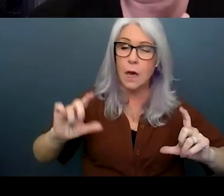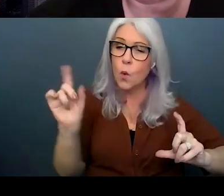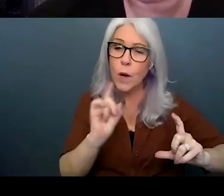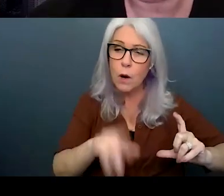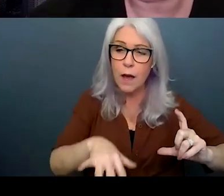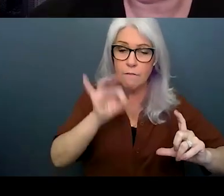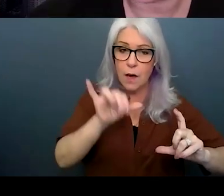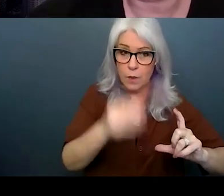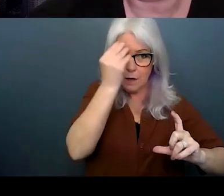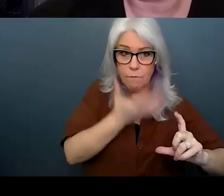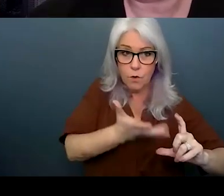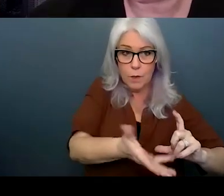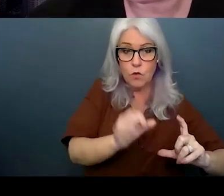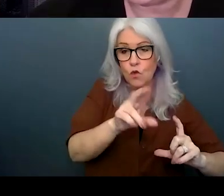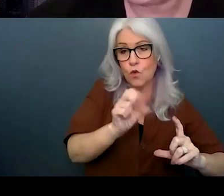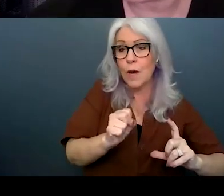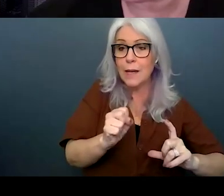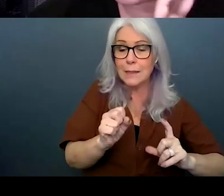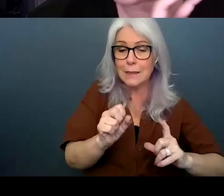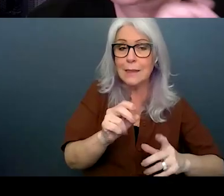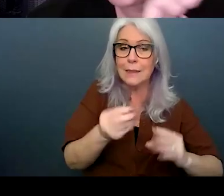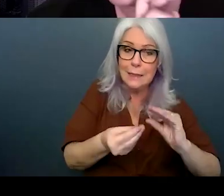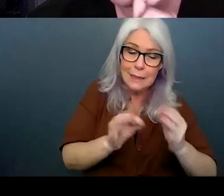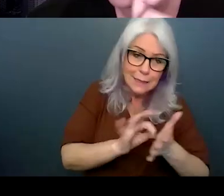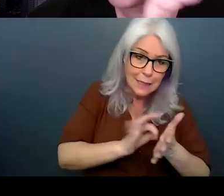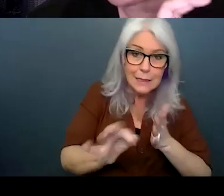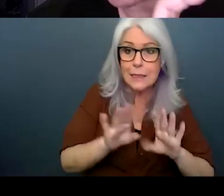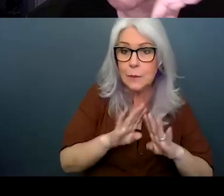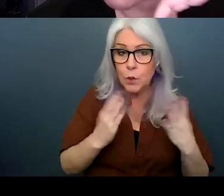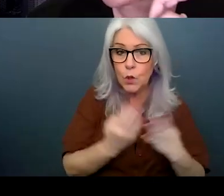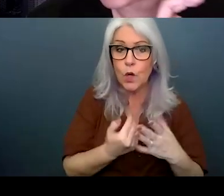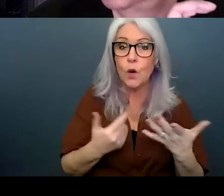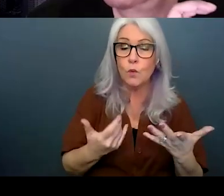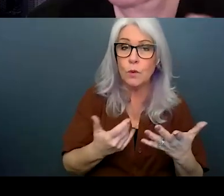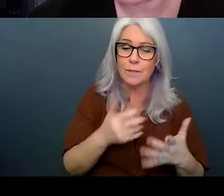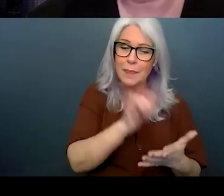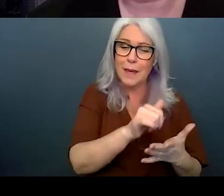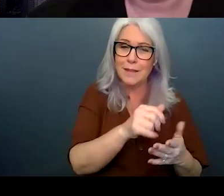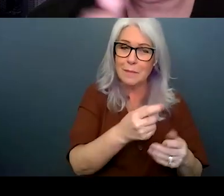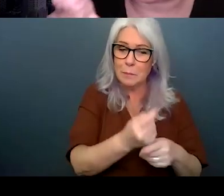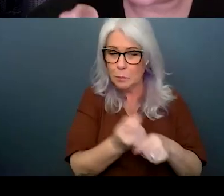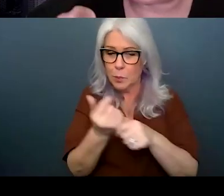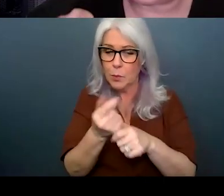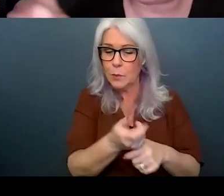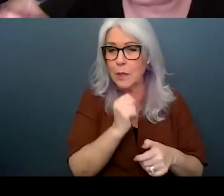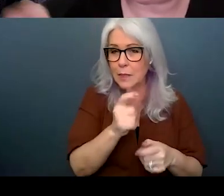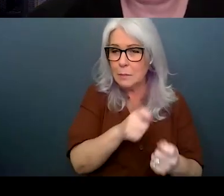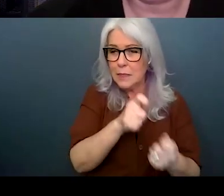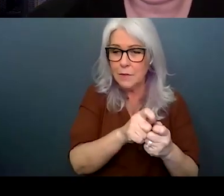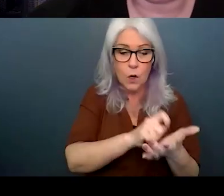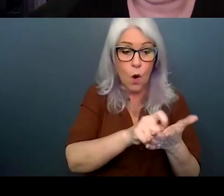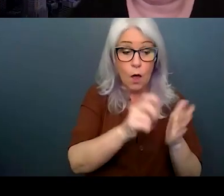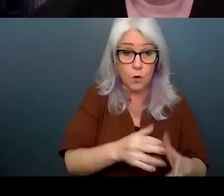that information from. So it's the US Census Bureau that's taking the place of an individual author's name, then a comma and